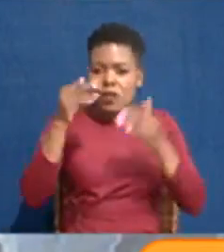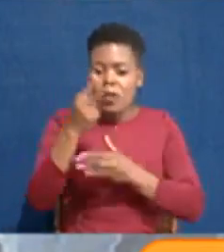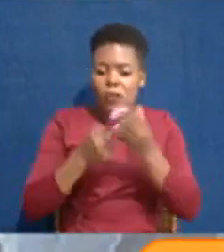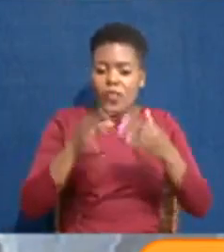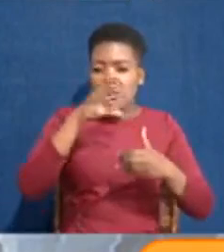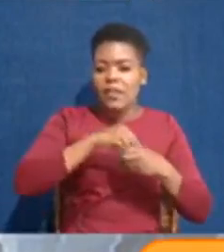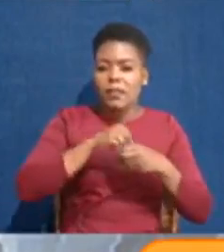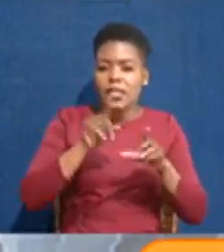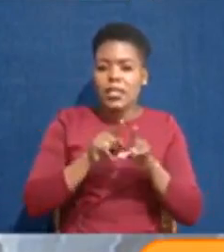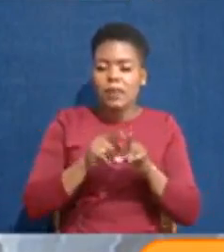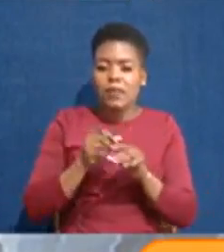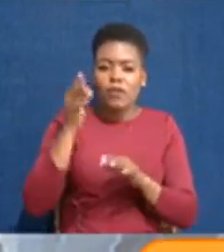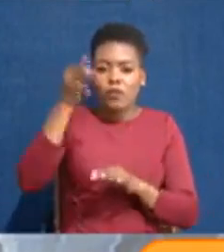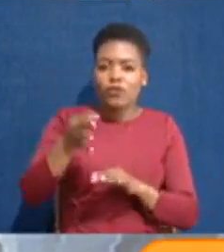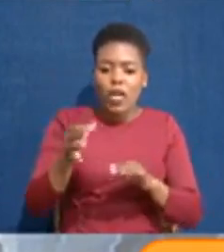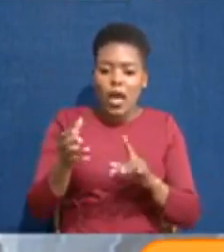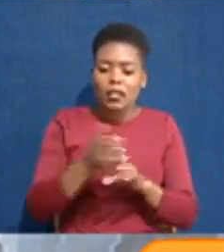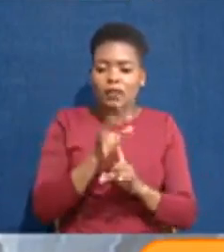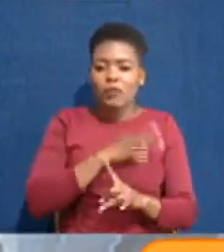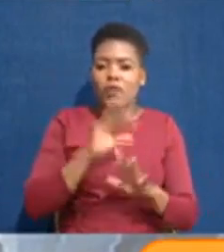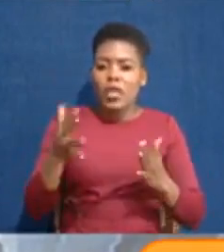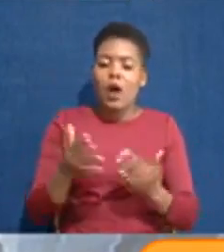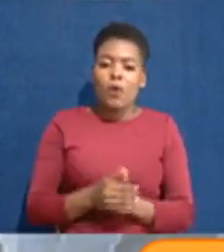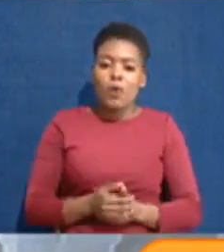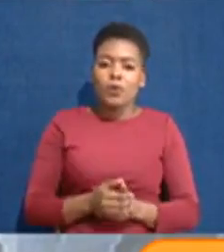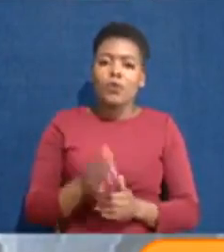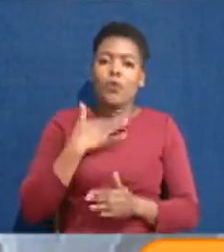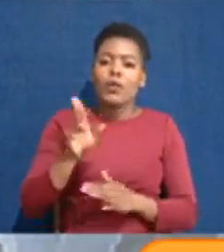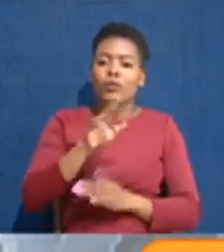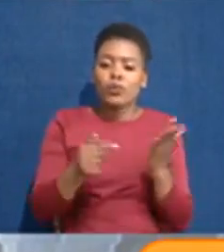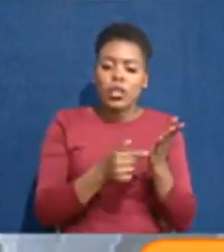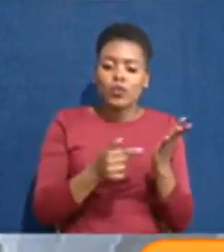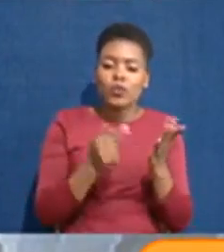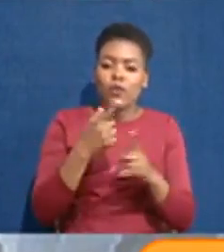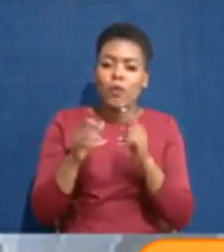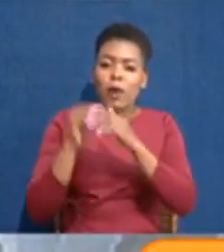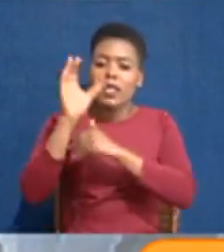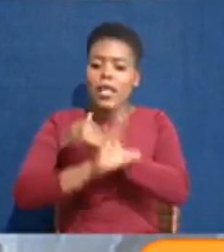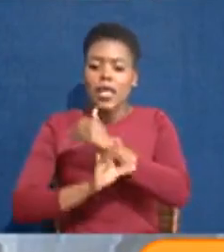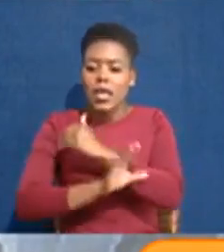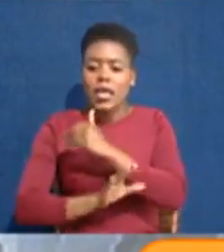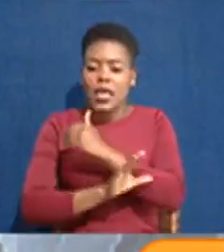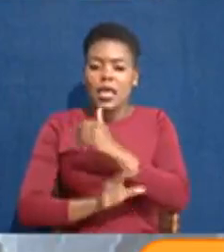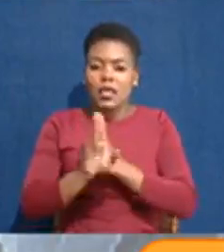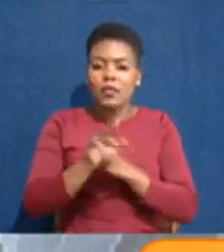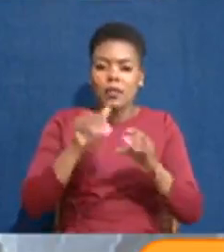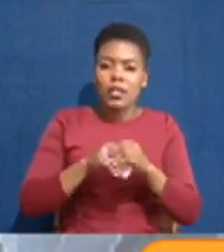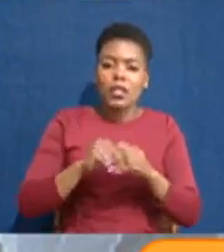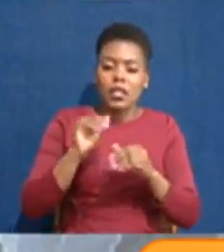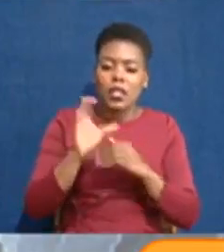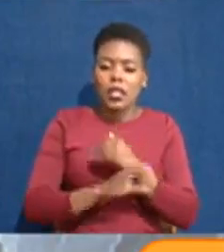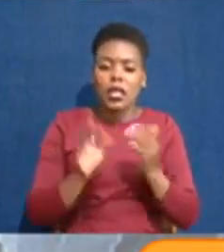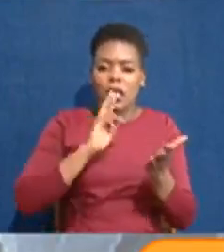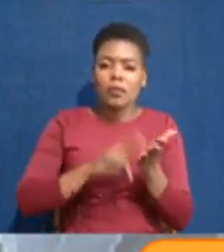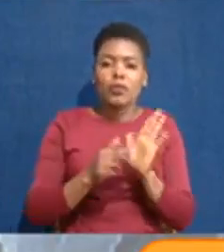investment and infusion, in which countries bring technologies from abroad and diffuse them domestically. The report